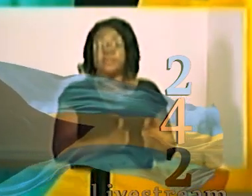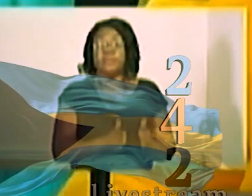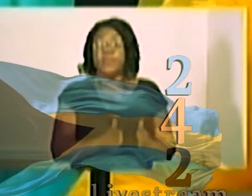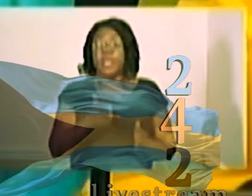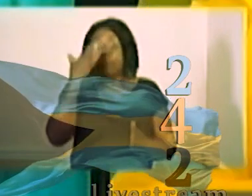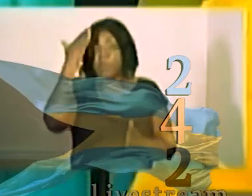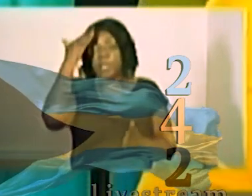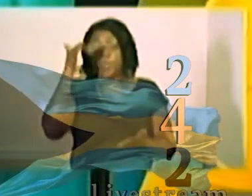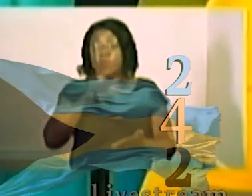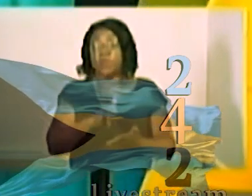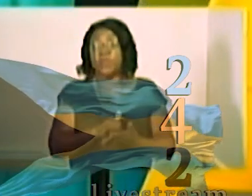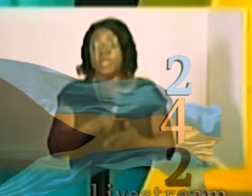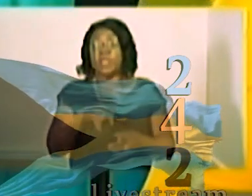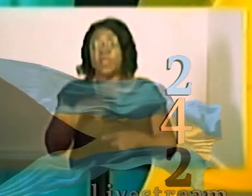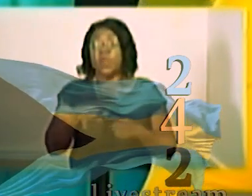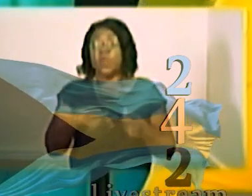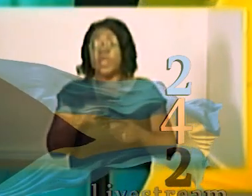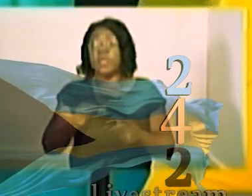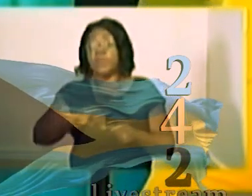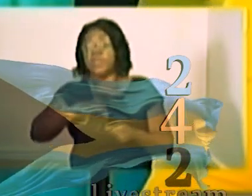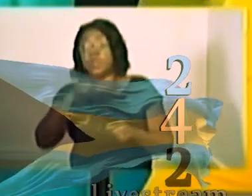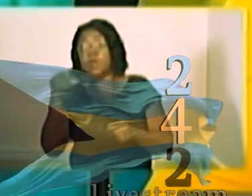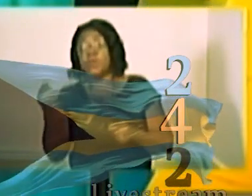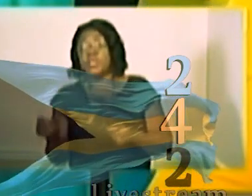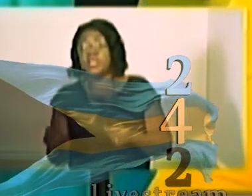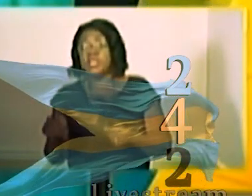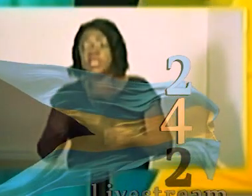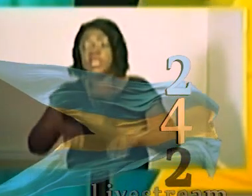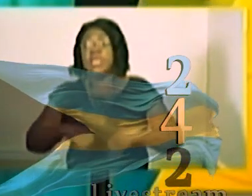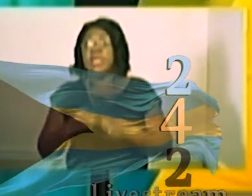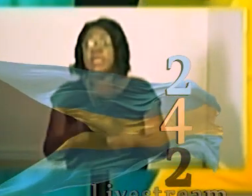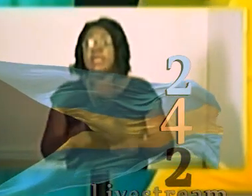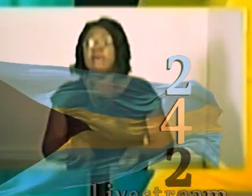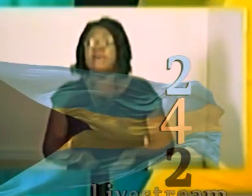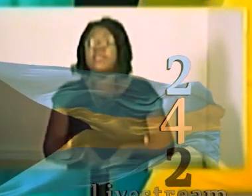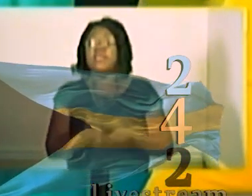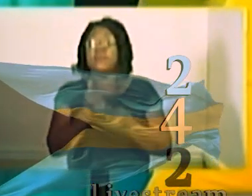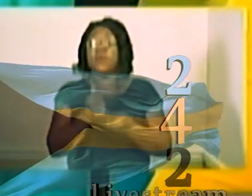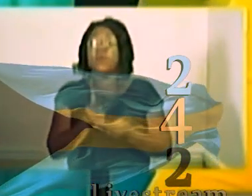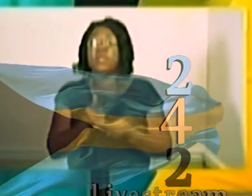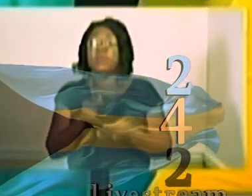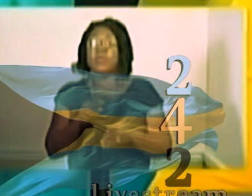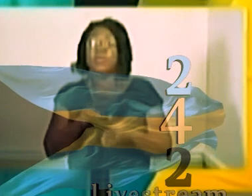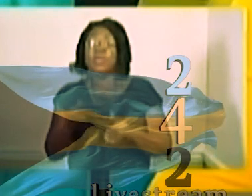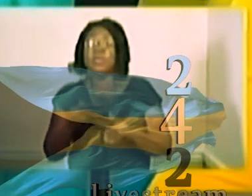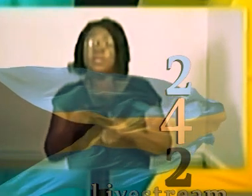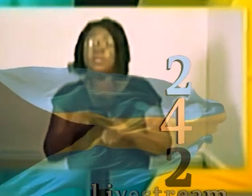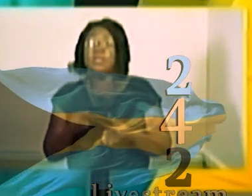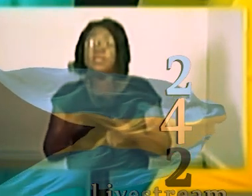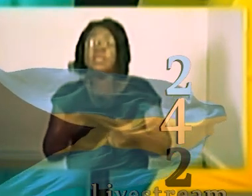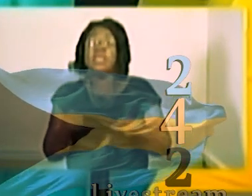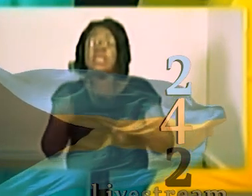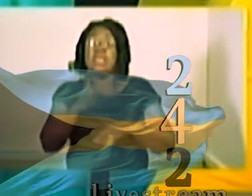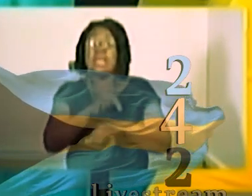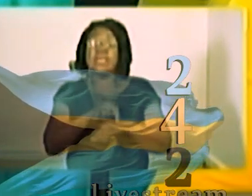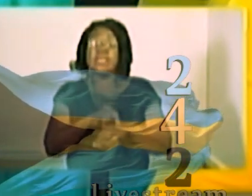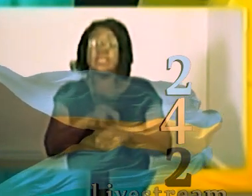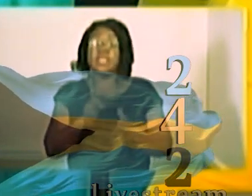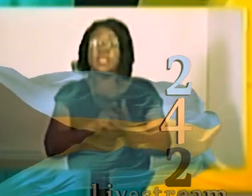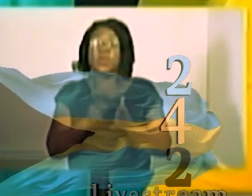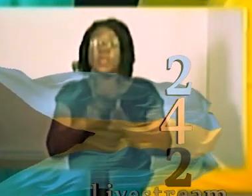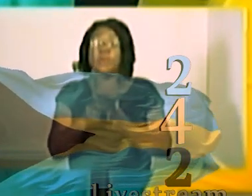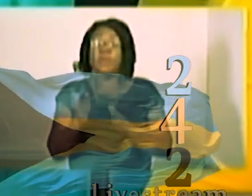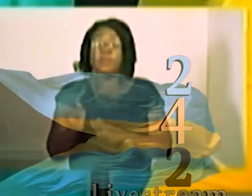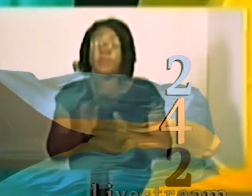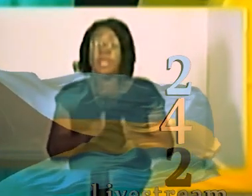know that when he was in opposition, he threw his support behind a nonpartisan national development plan. Considering the need